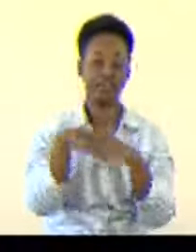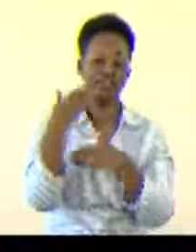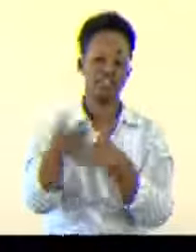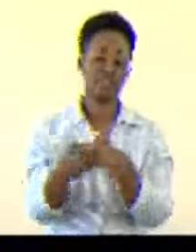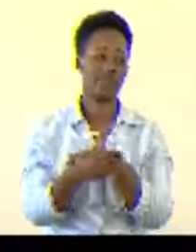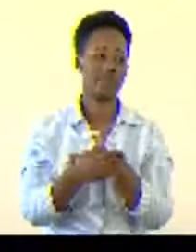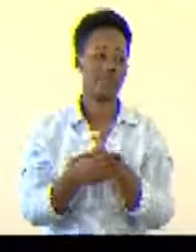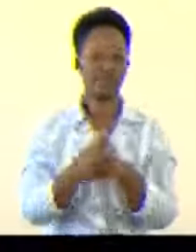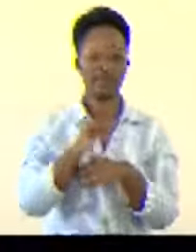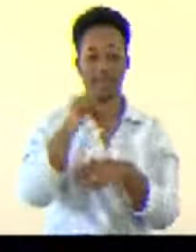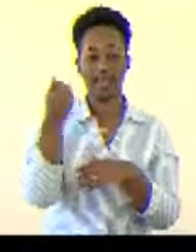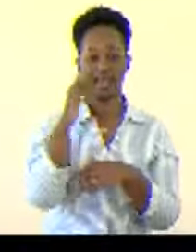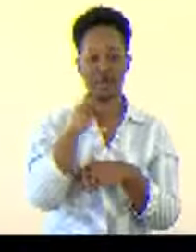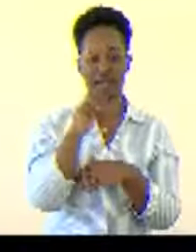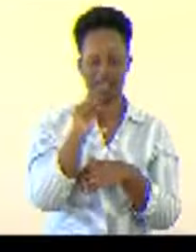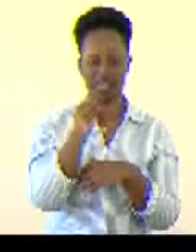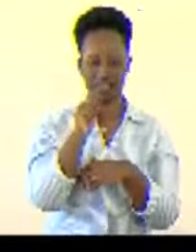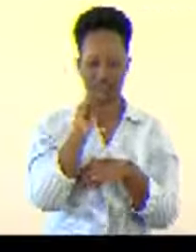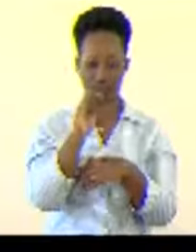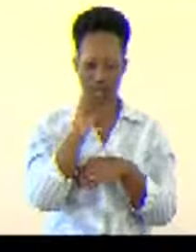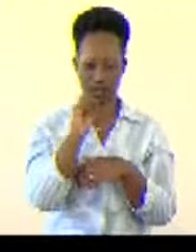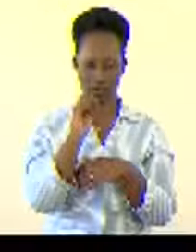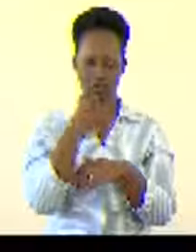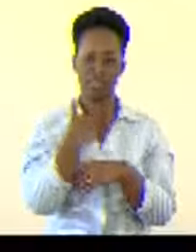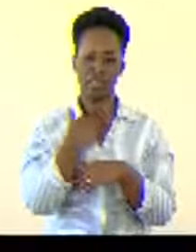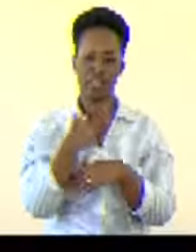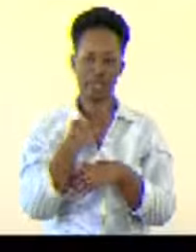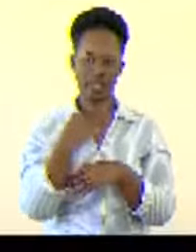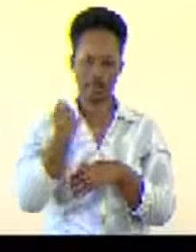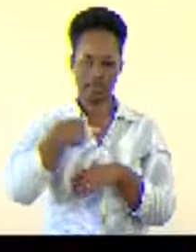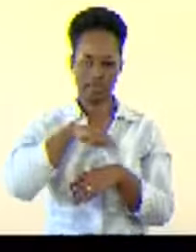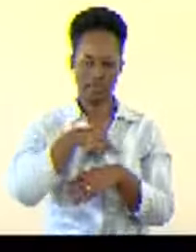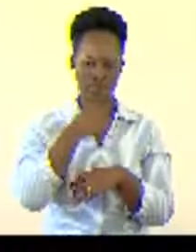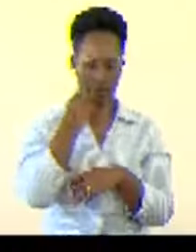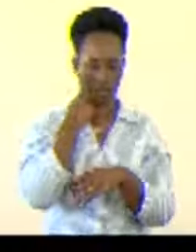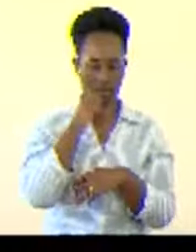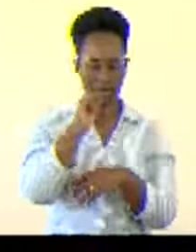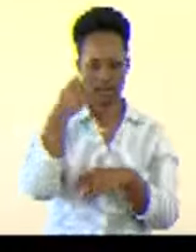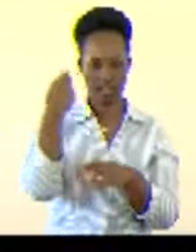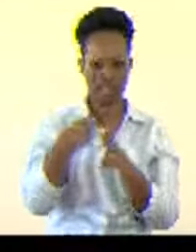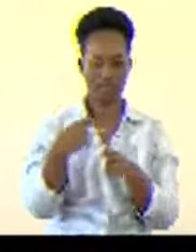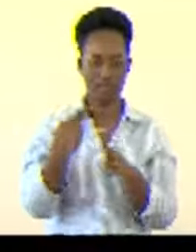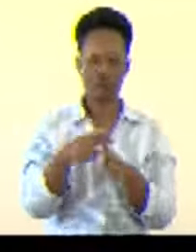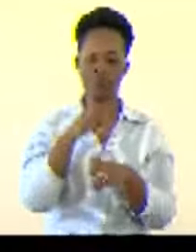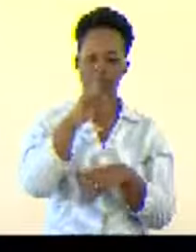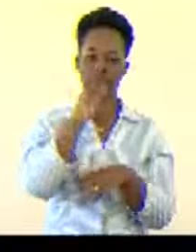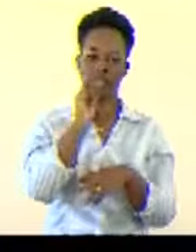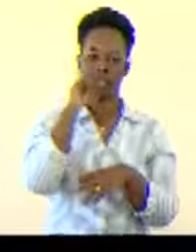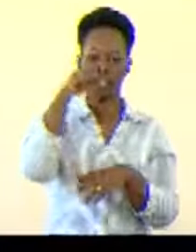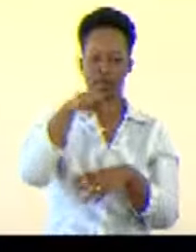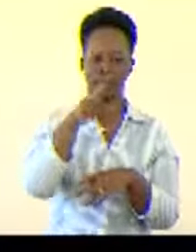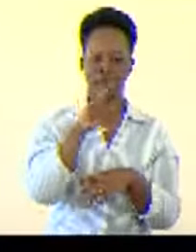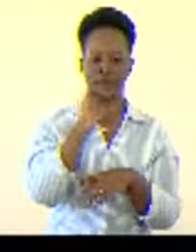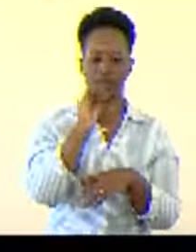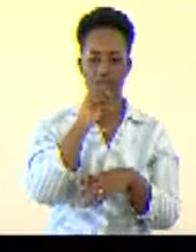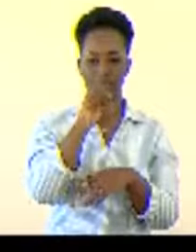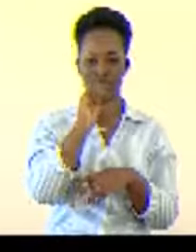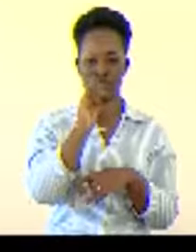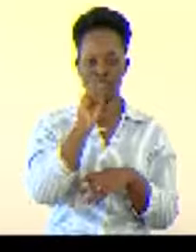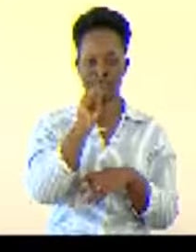there are many ratios. So I want us to look at, again, what we call the liquidity ratios.